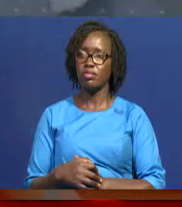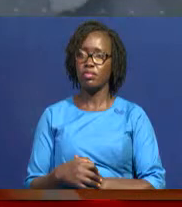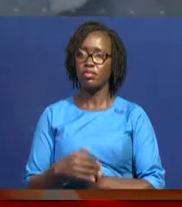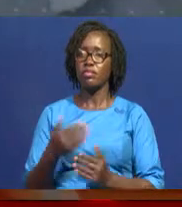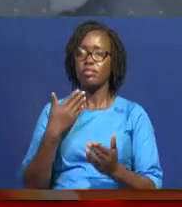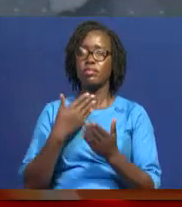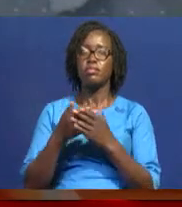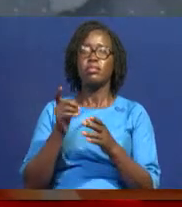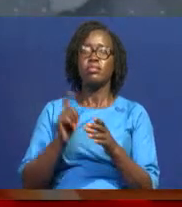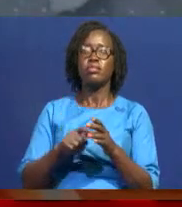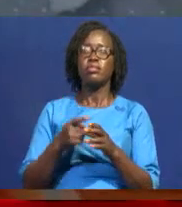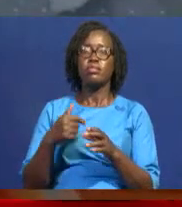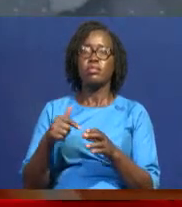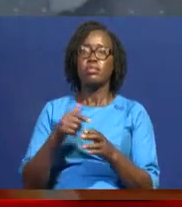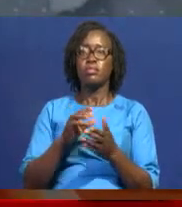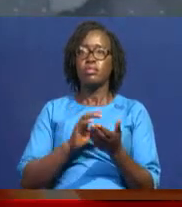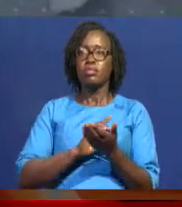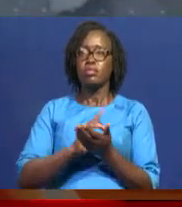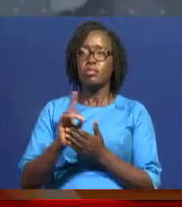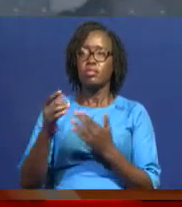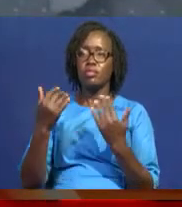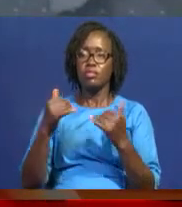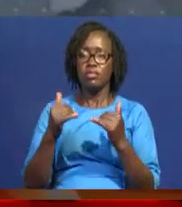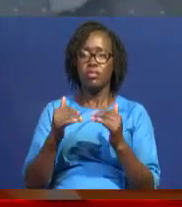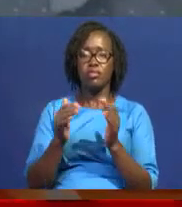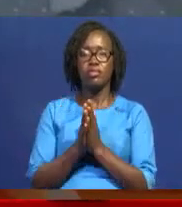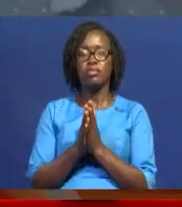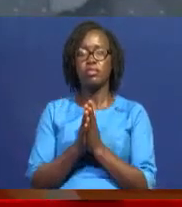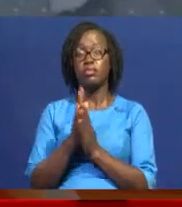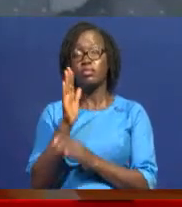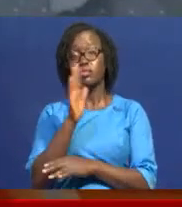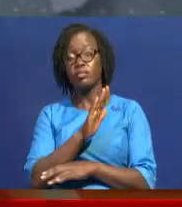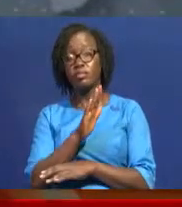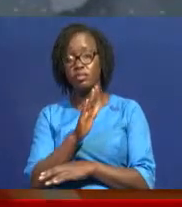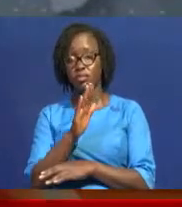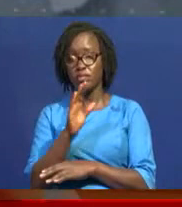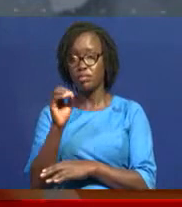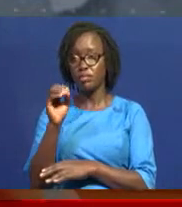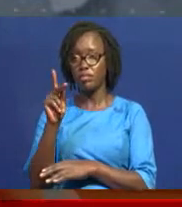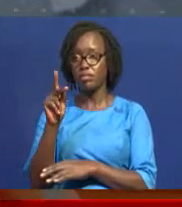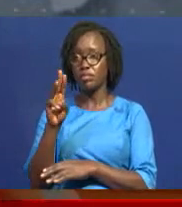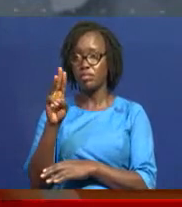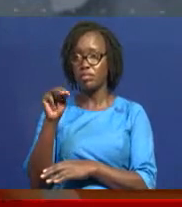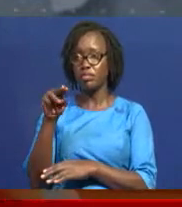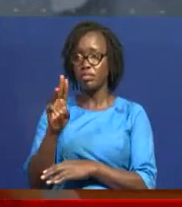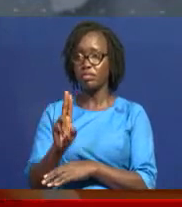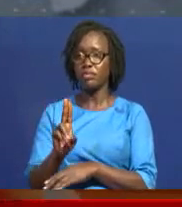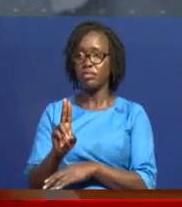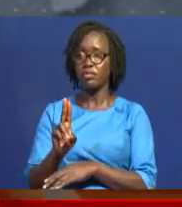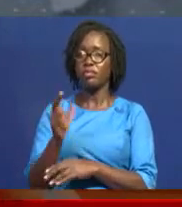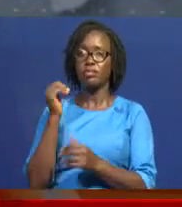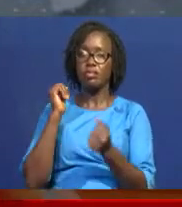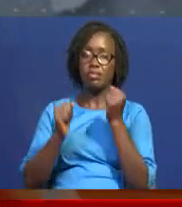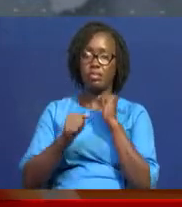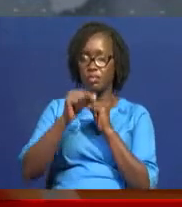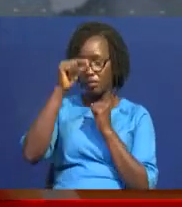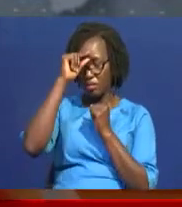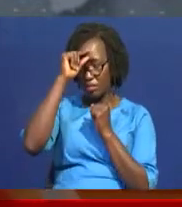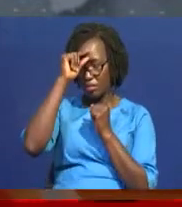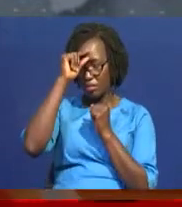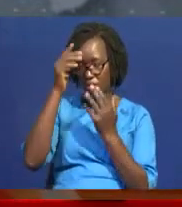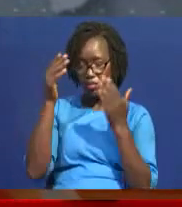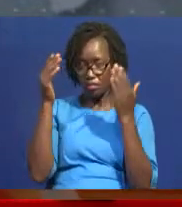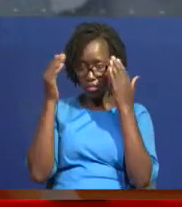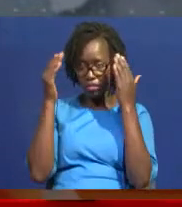Thank you so much for joining us on Channel One Sports this lovely evening. I'm Bernard Okumu, and let's begin with athletics, where the government